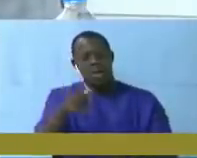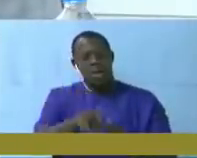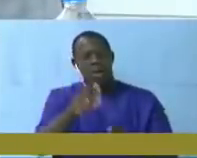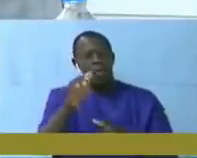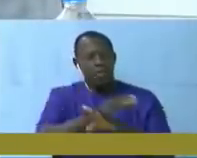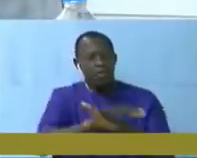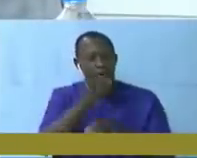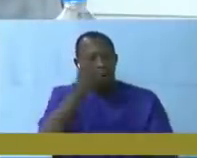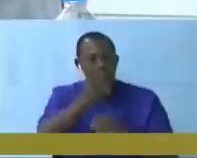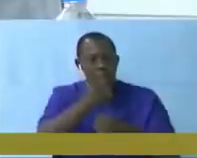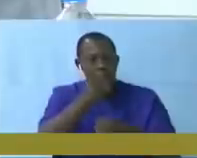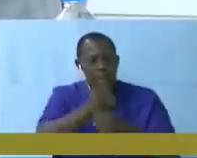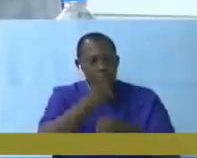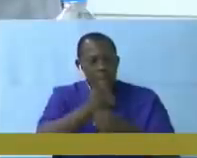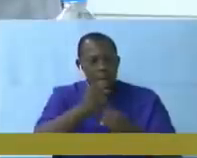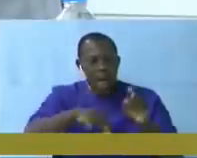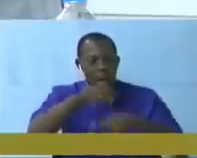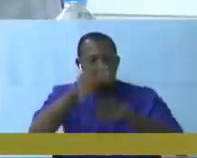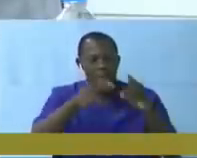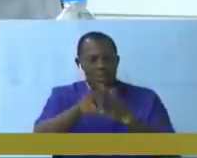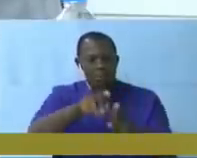been created.